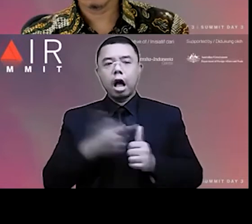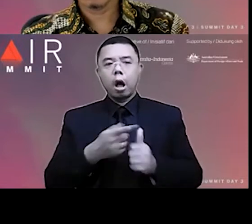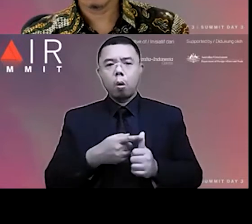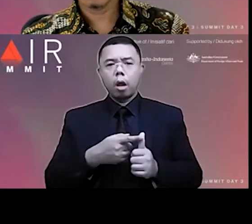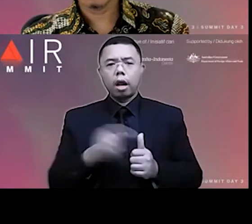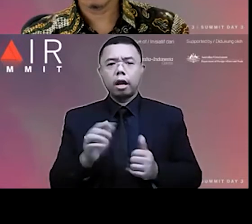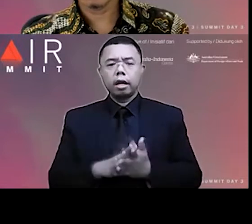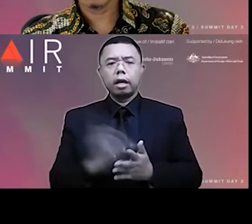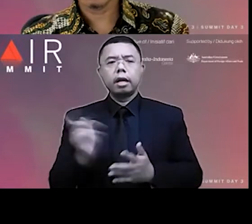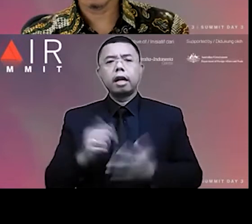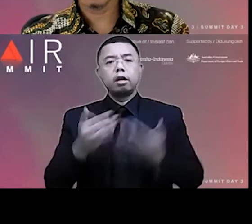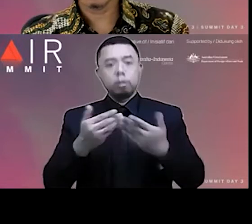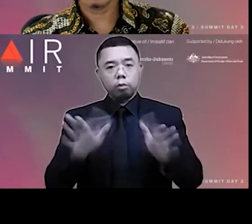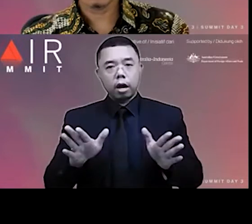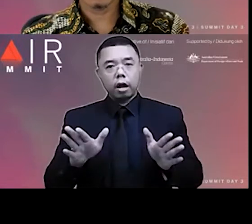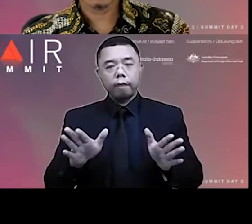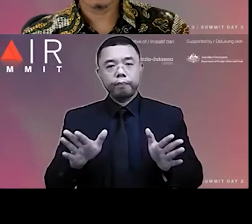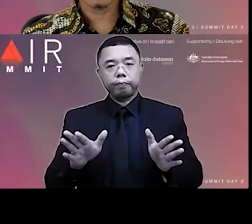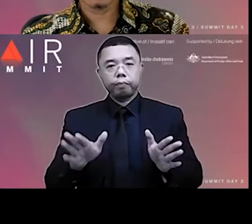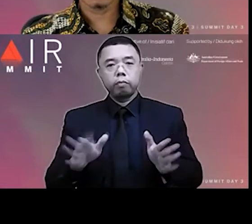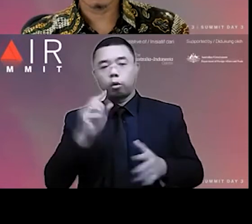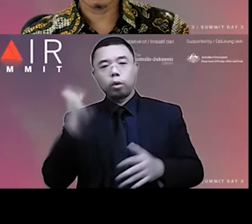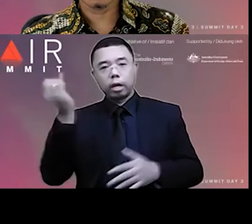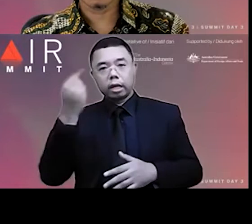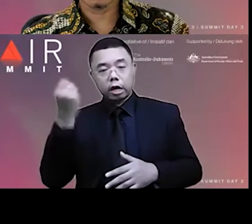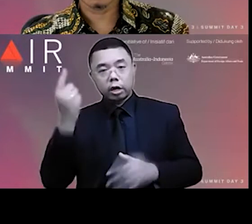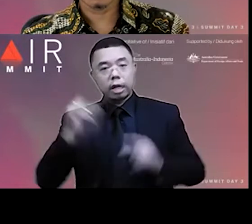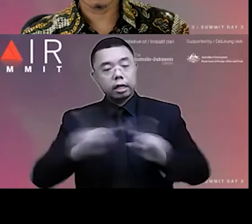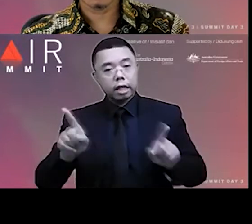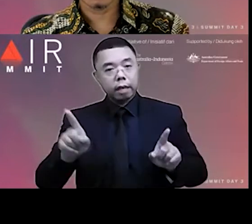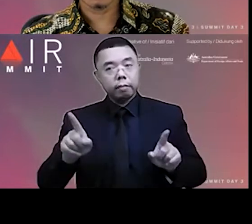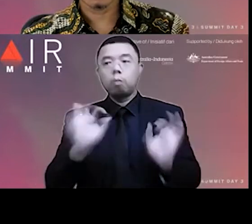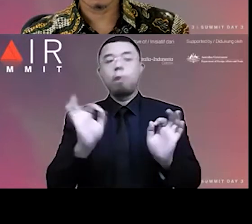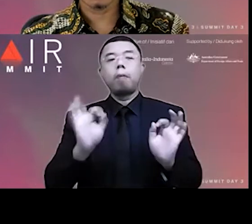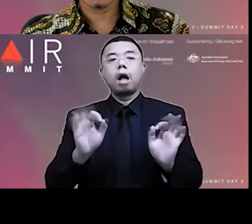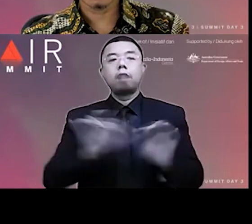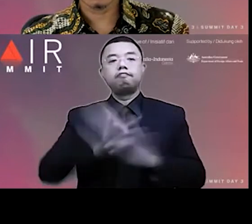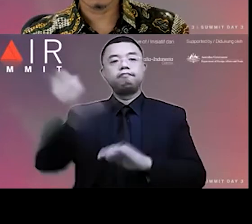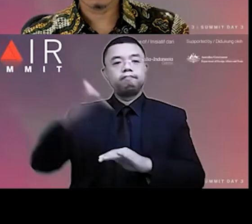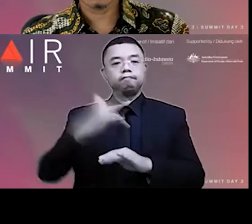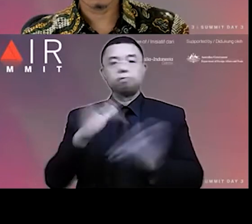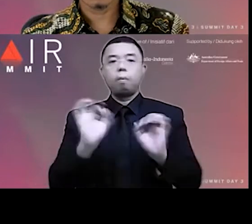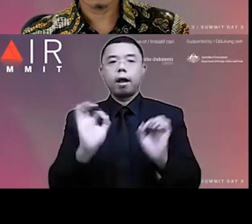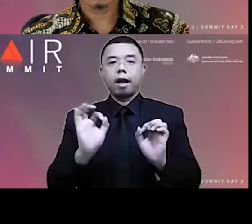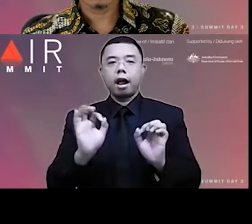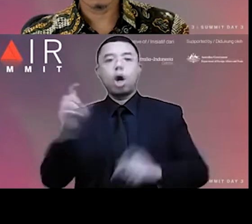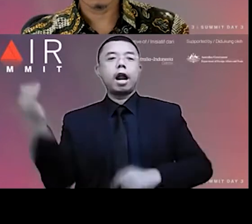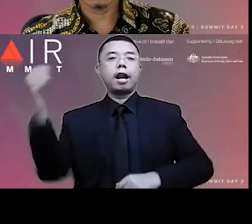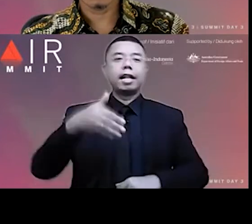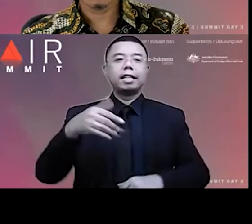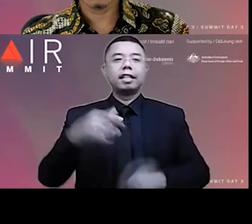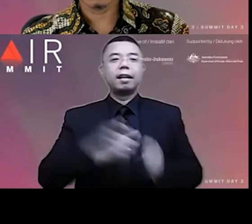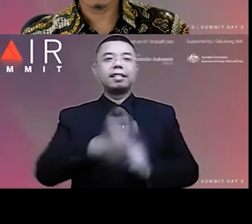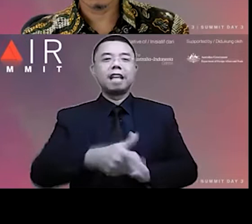is not there yet. The flights aren't coming in. But you also mentioned, the staycation or an increase in domestic